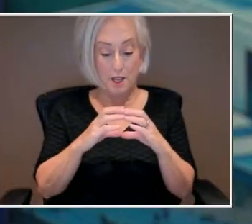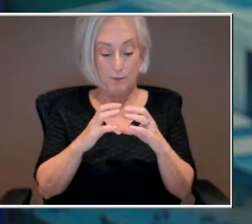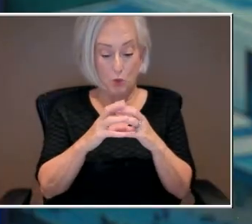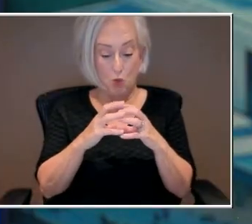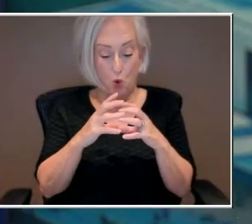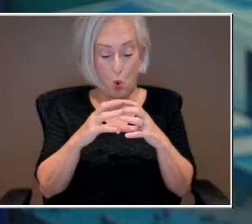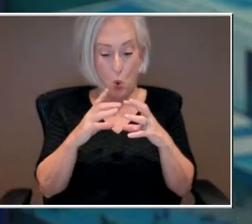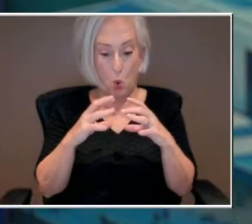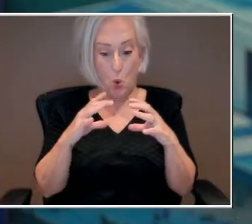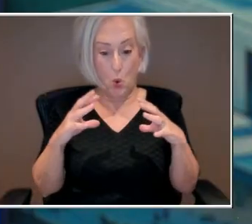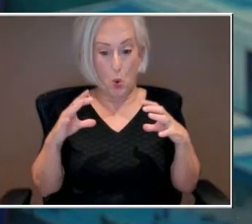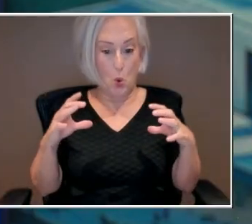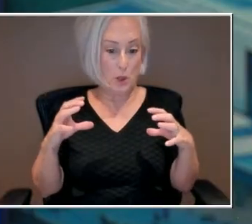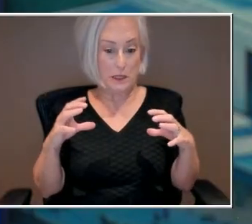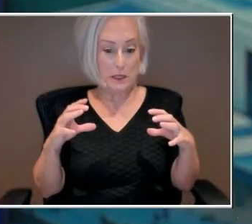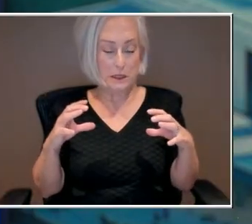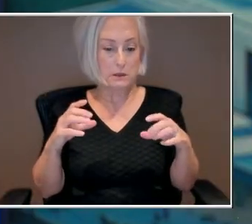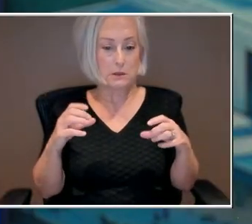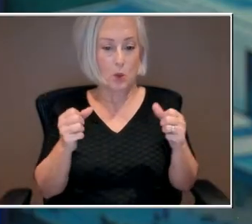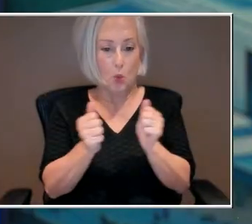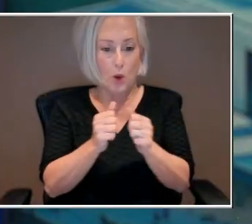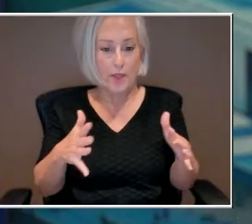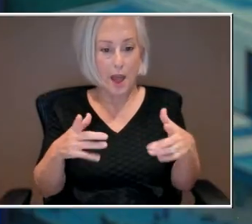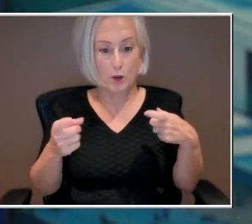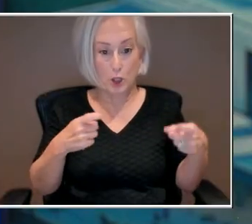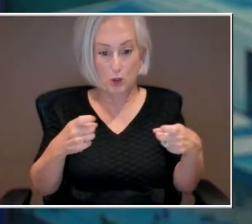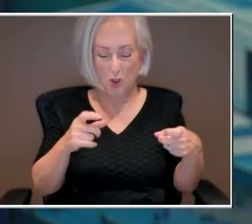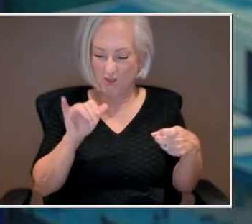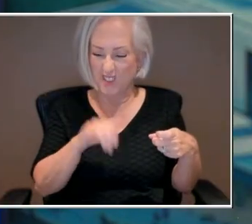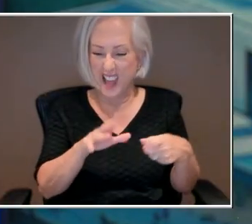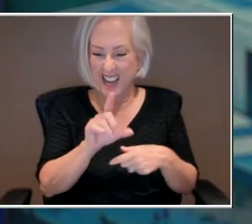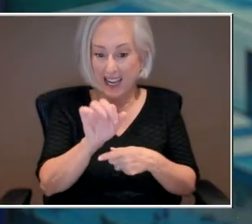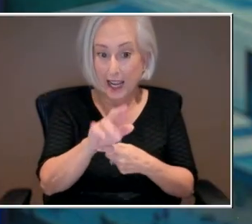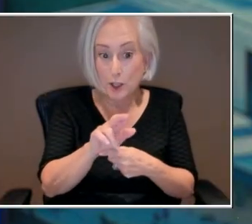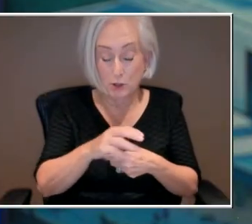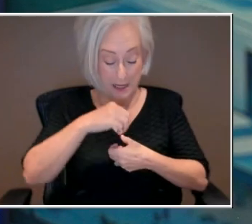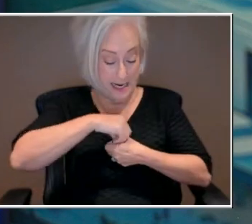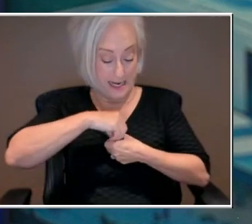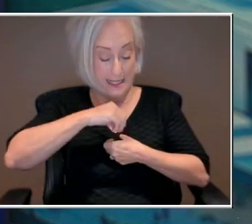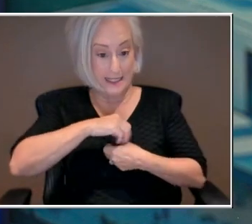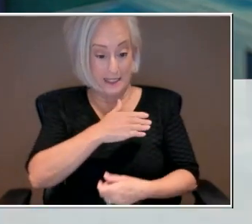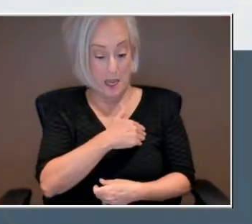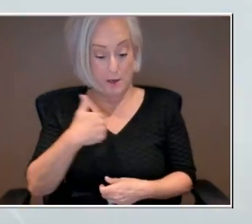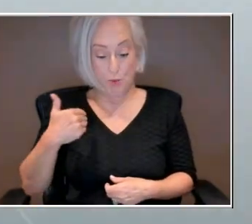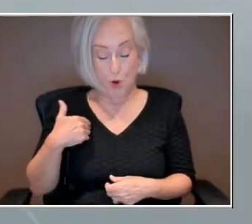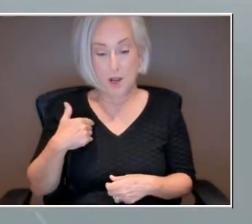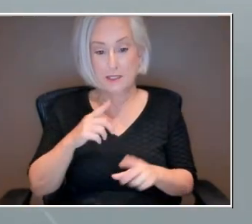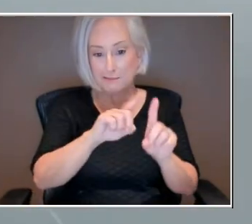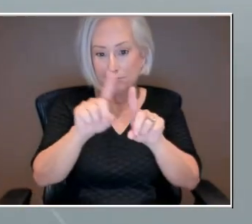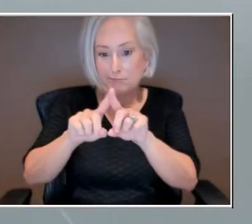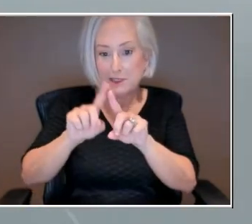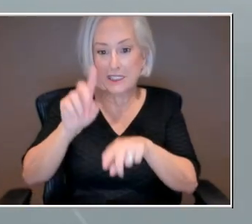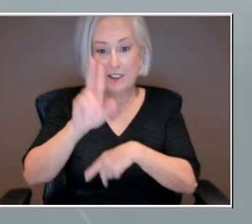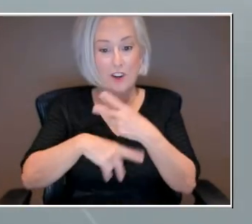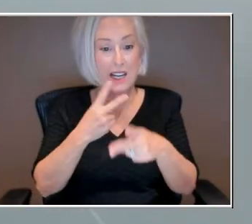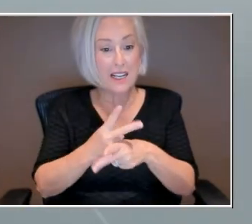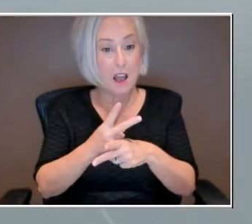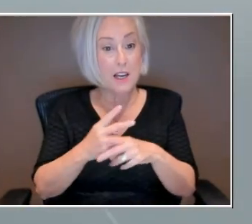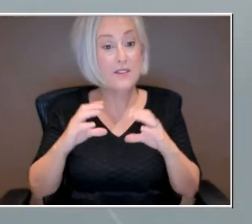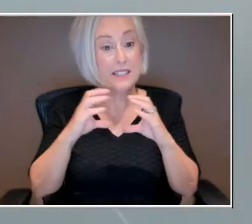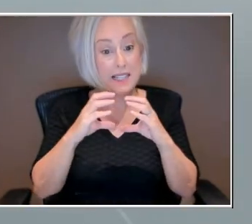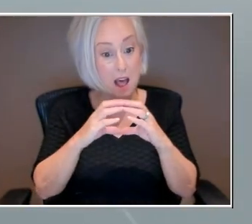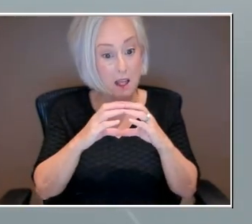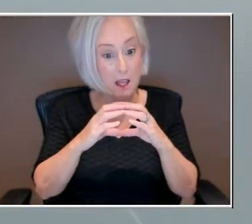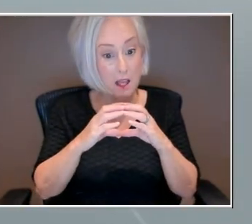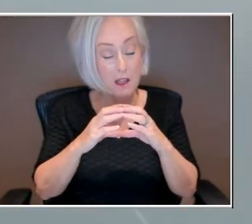cancer is. In our breast, we have many different types of cells, and the ductal cells are the most common